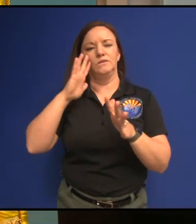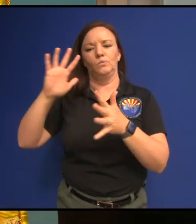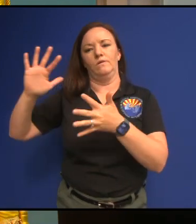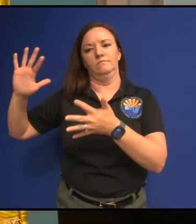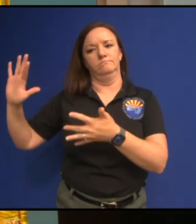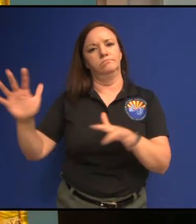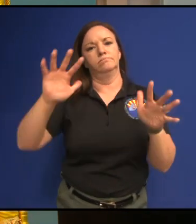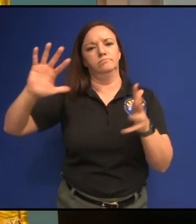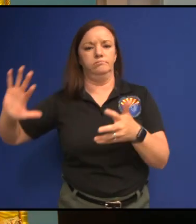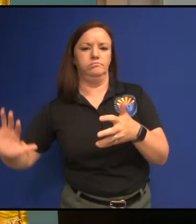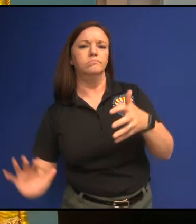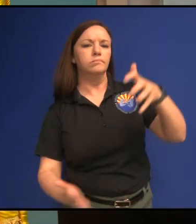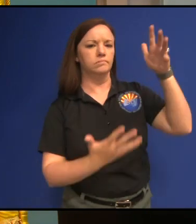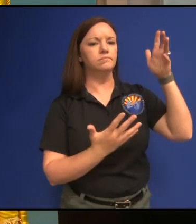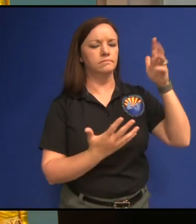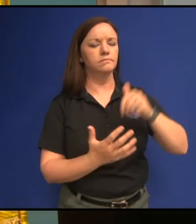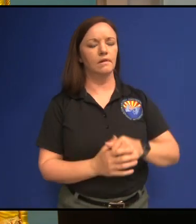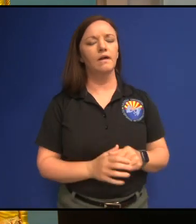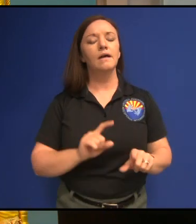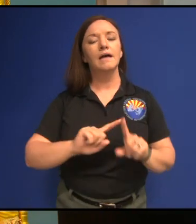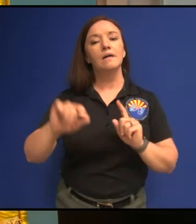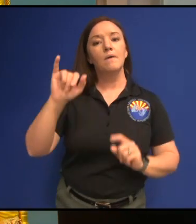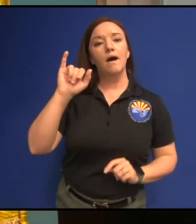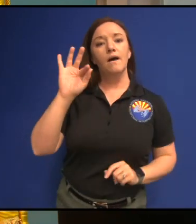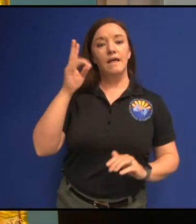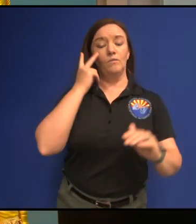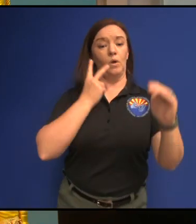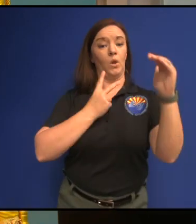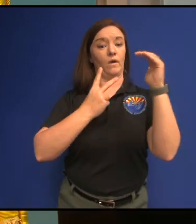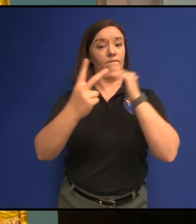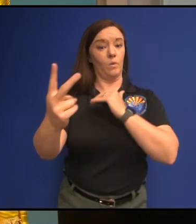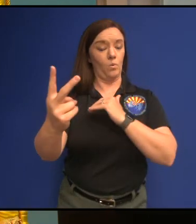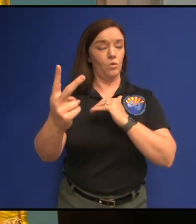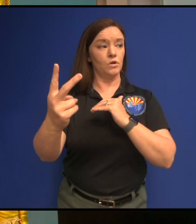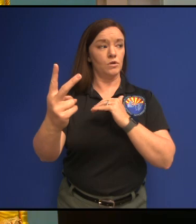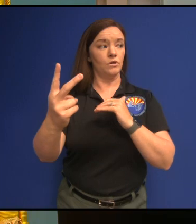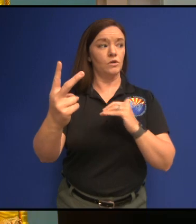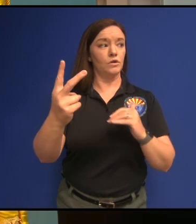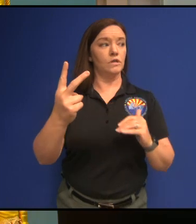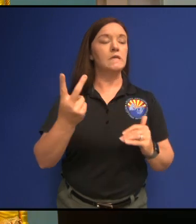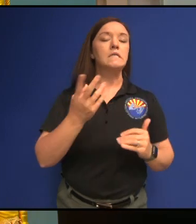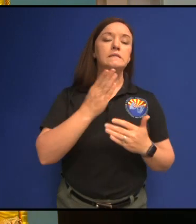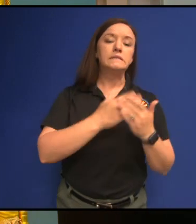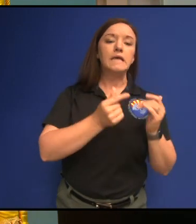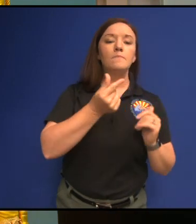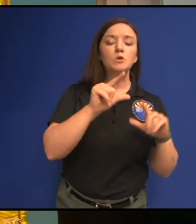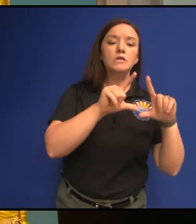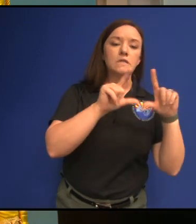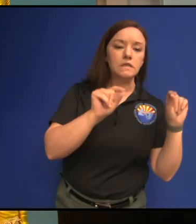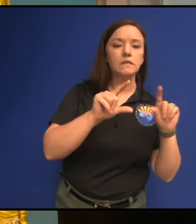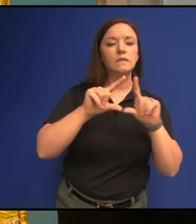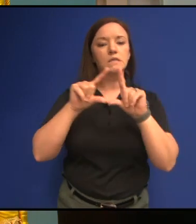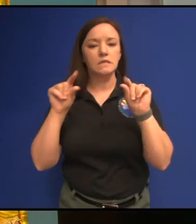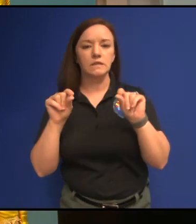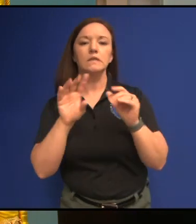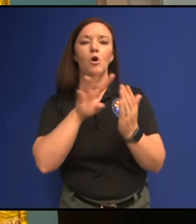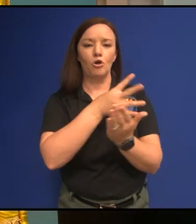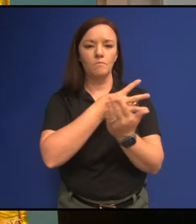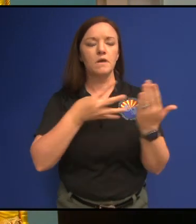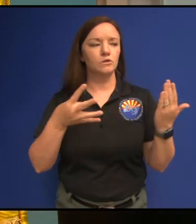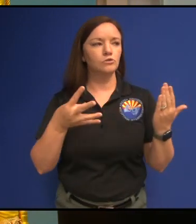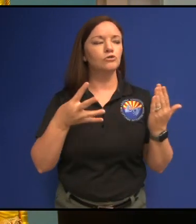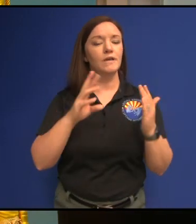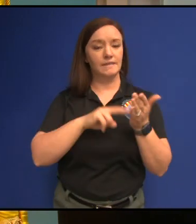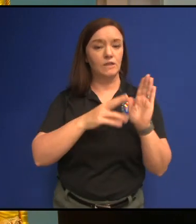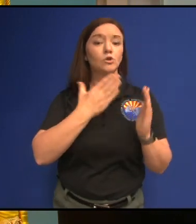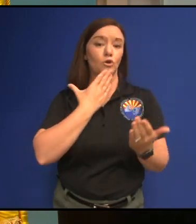direction. However, if we look forward, we go from seeing a couple green blocks here on our matrix, which